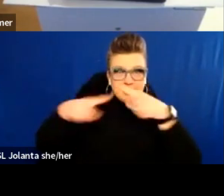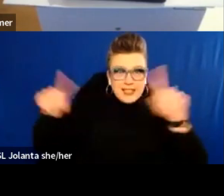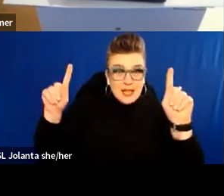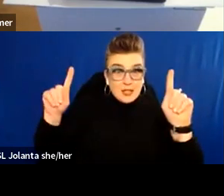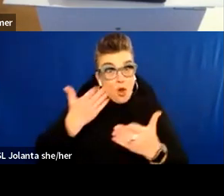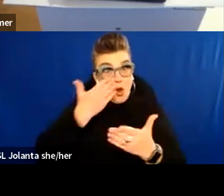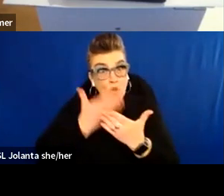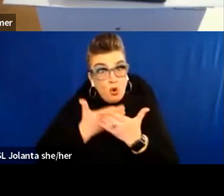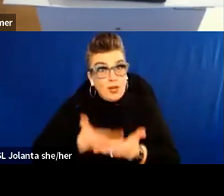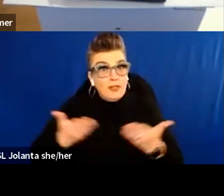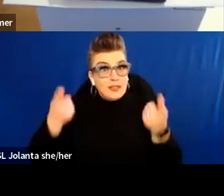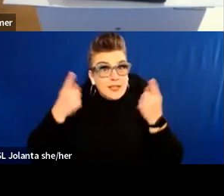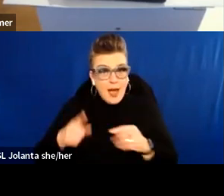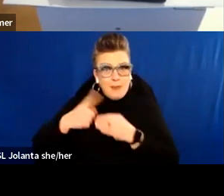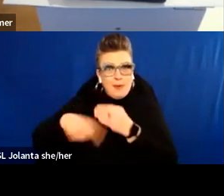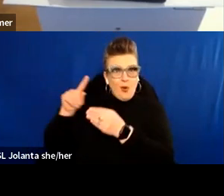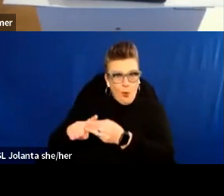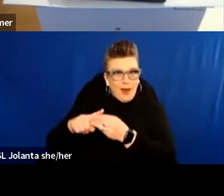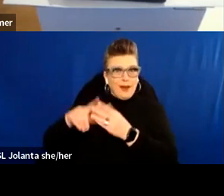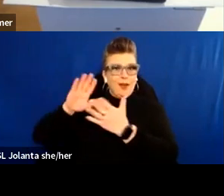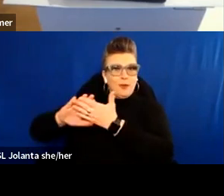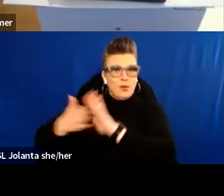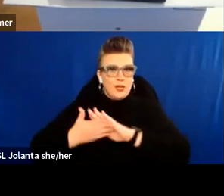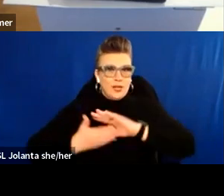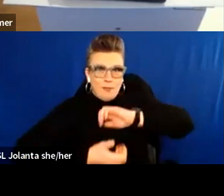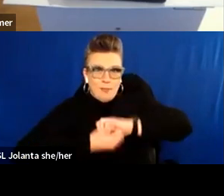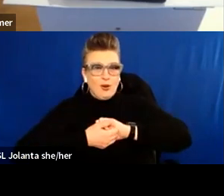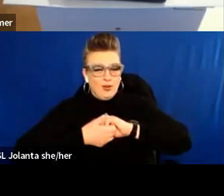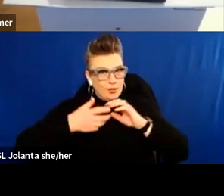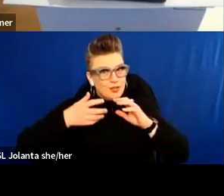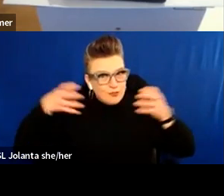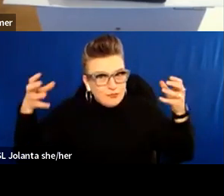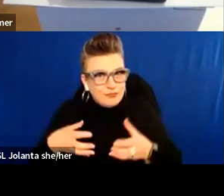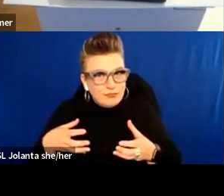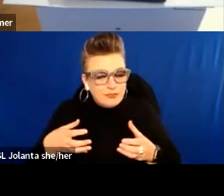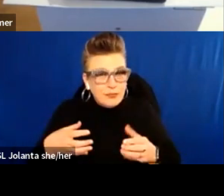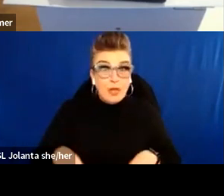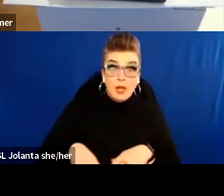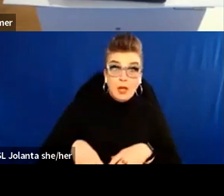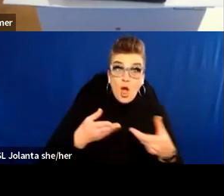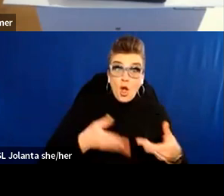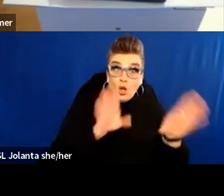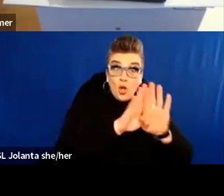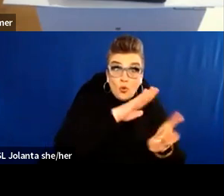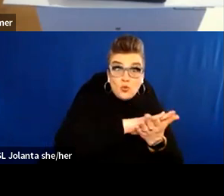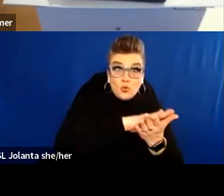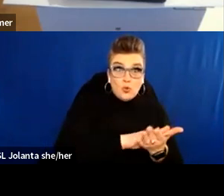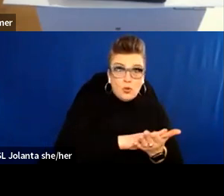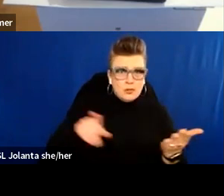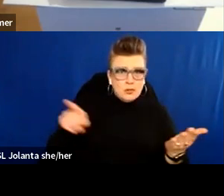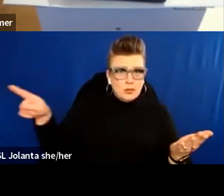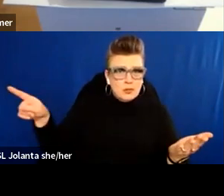creators created the pa shaw was later closed there's a police station nearby that has never been at risk for